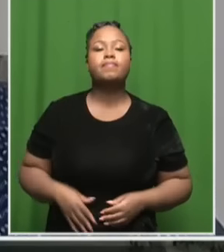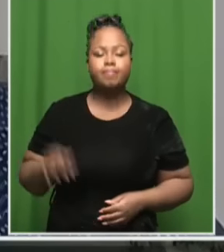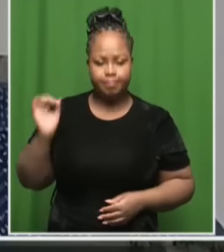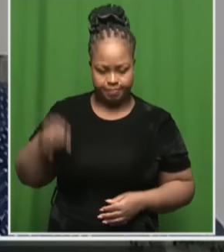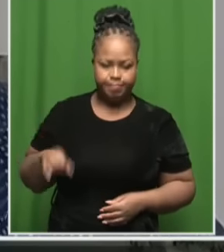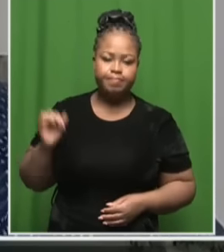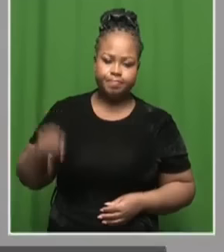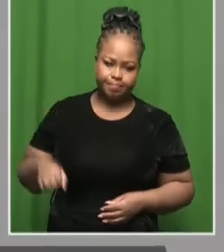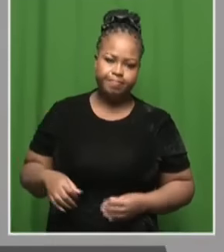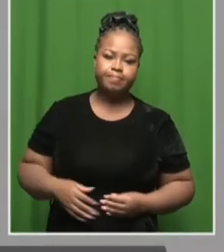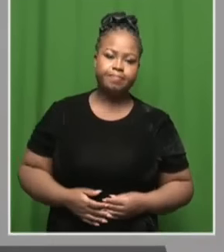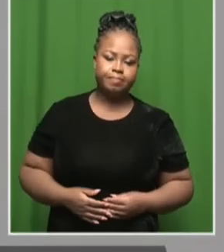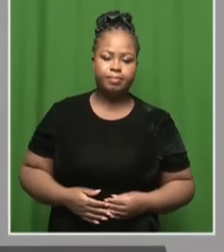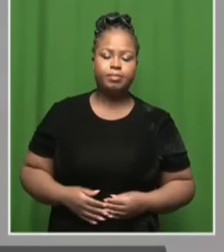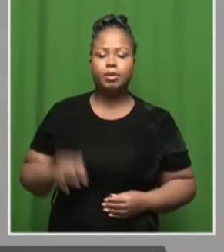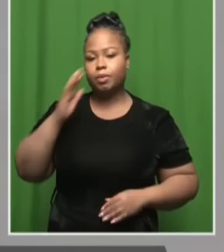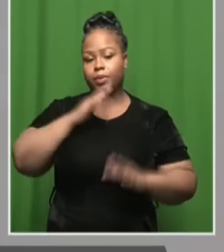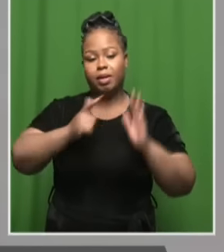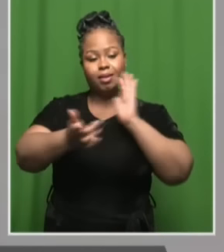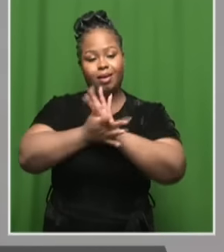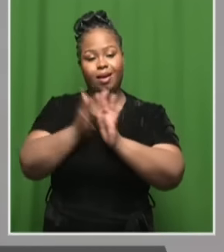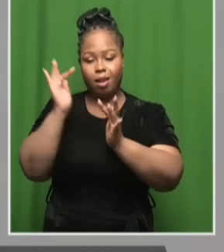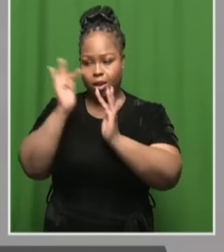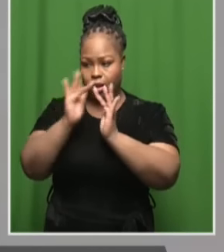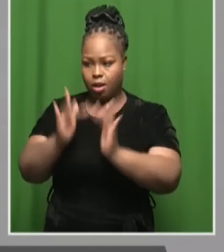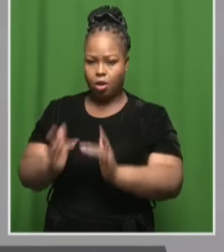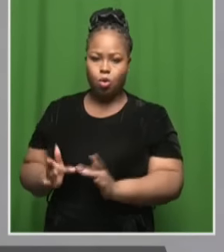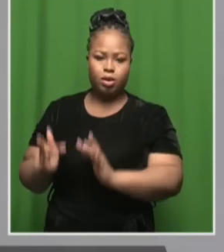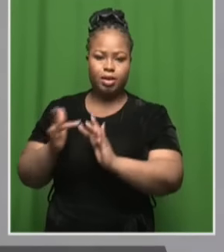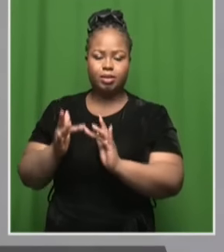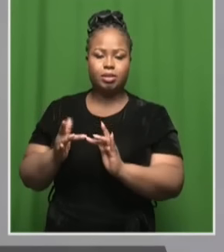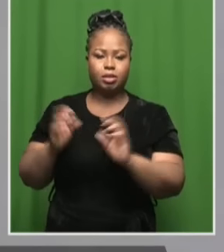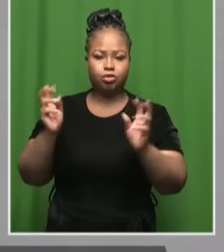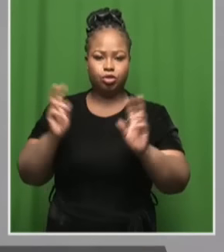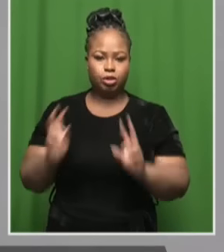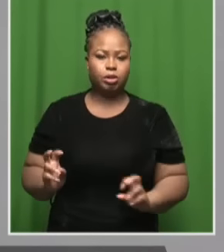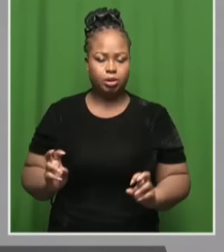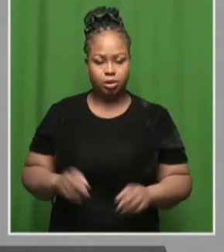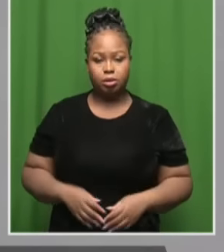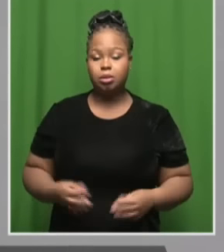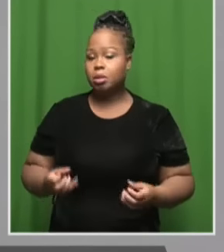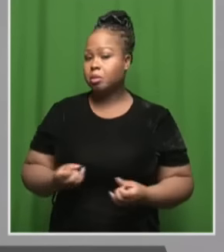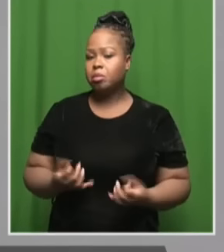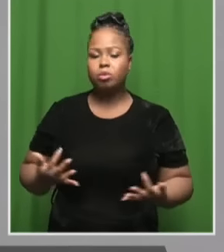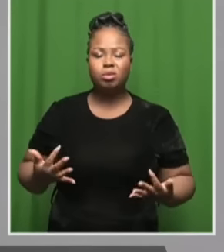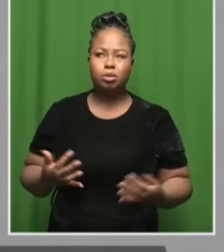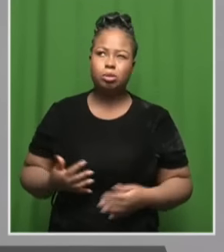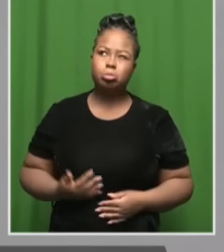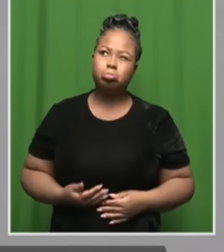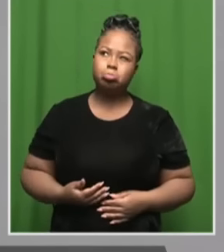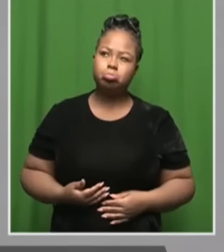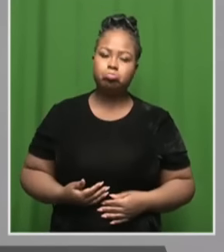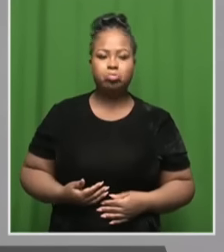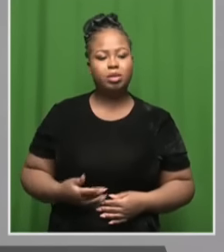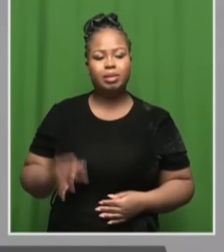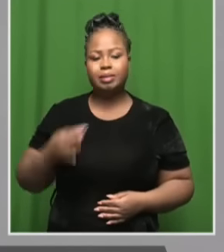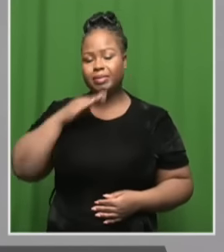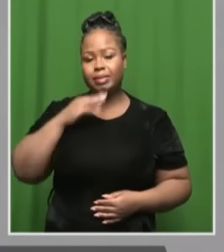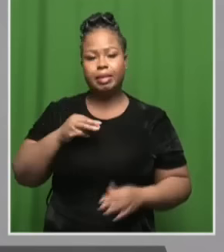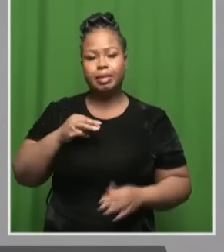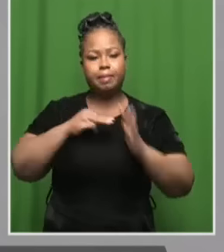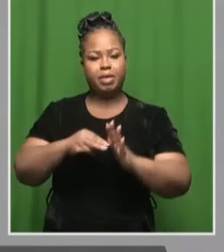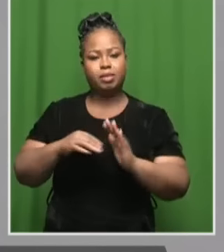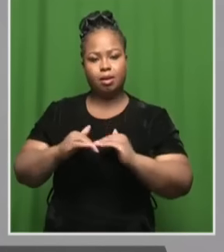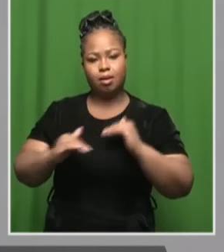Absolutely. That is illegally connected electricity, mainly not, you are referring to not necessarily at a meter